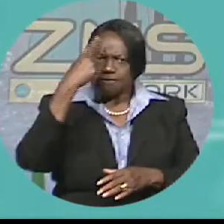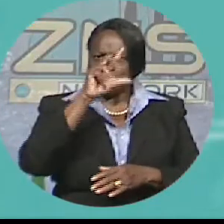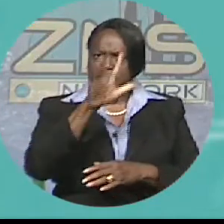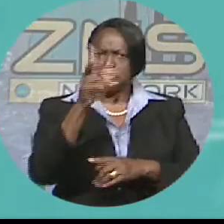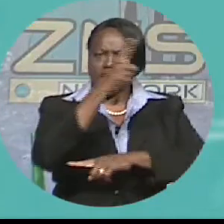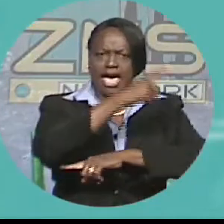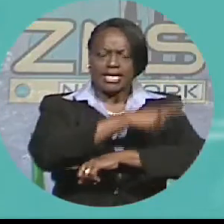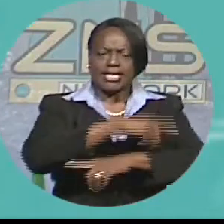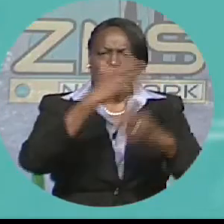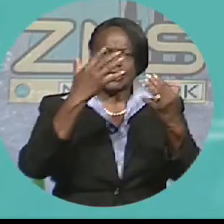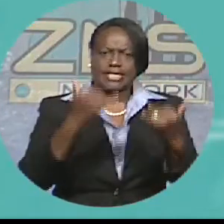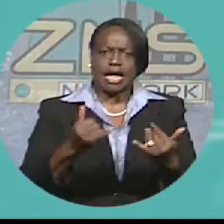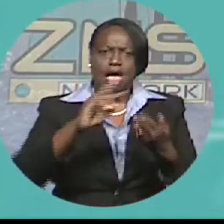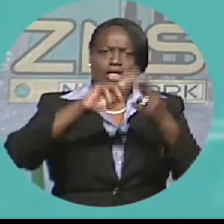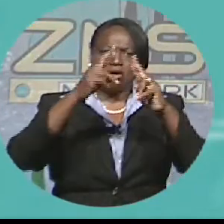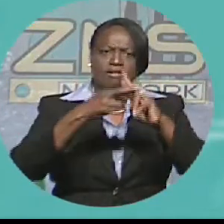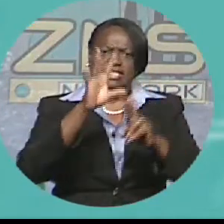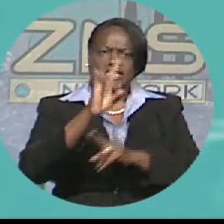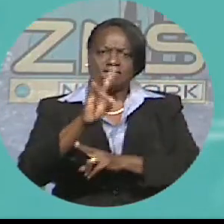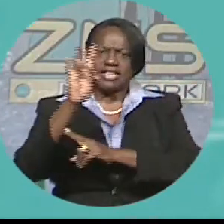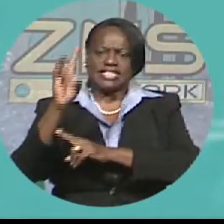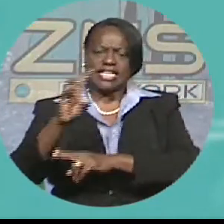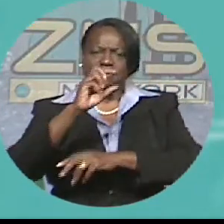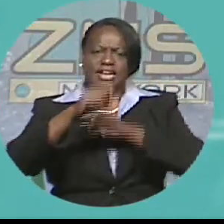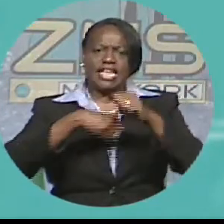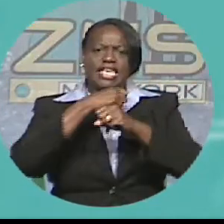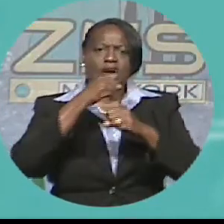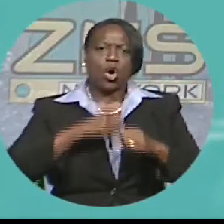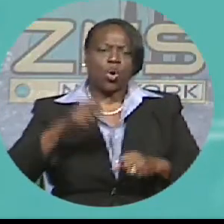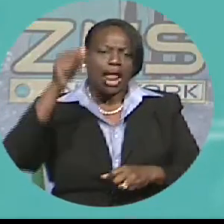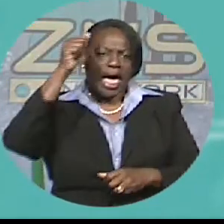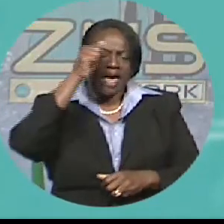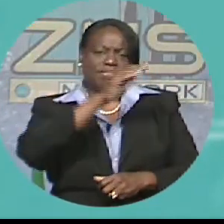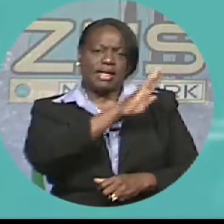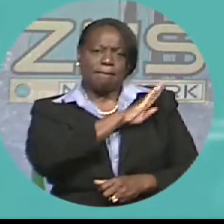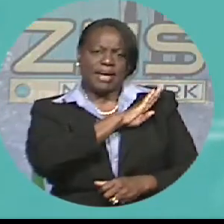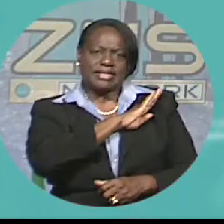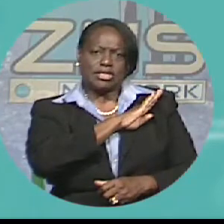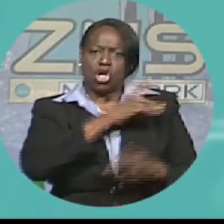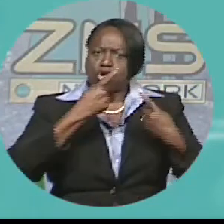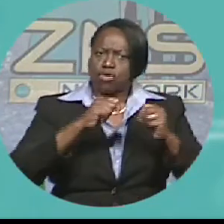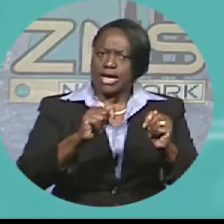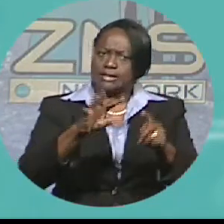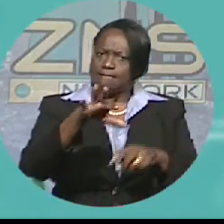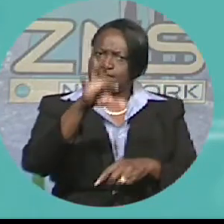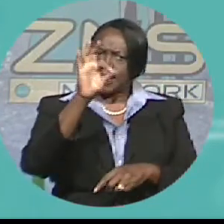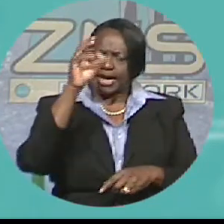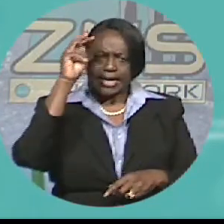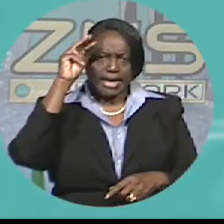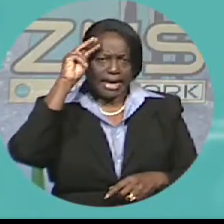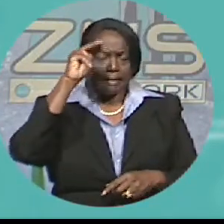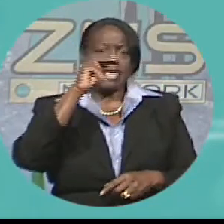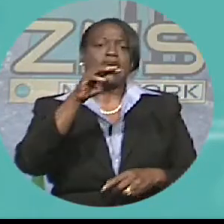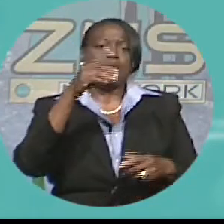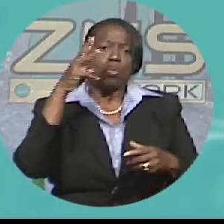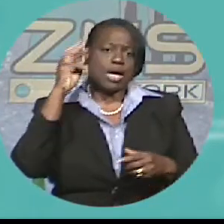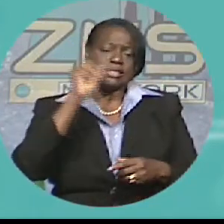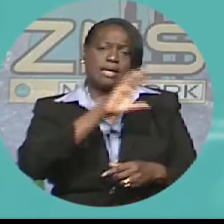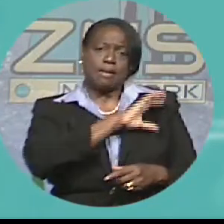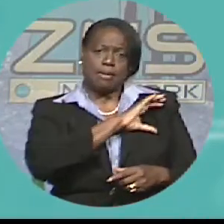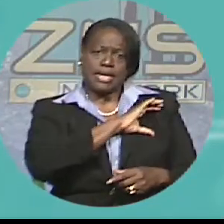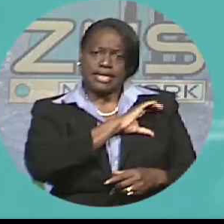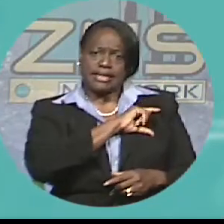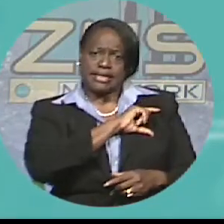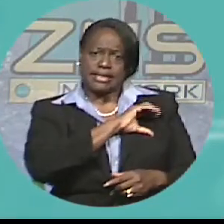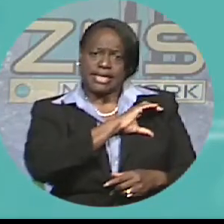now. Relatives of 77-year-old retired Inspector Anthony Lonford Bastian are trying to find him. Mr. Bastian left his Zion